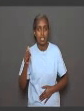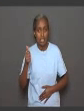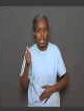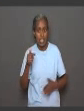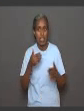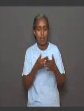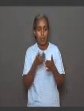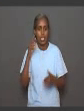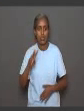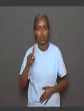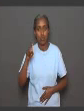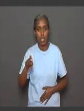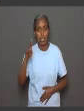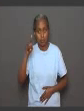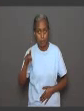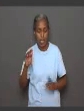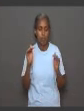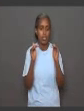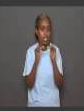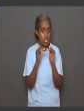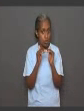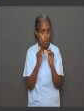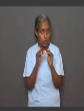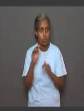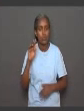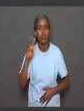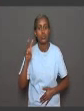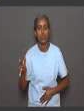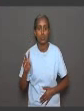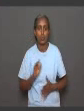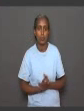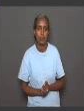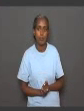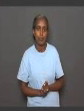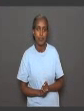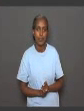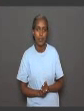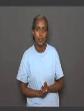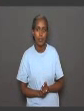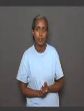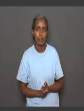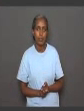10 minus 2x prime is equal to 2.